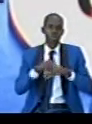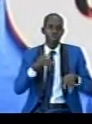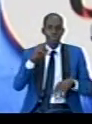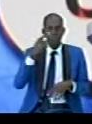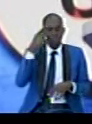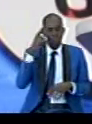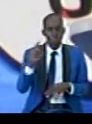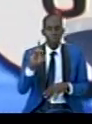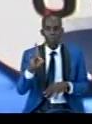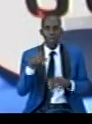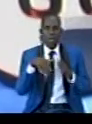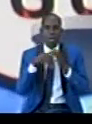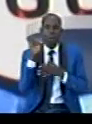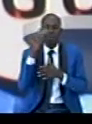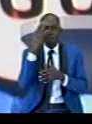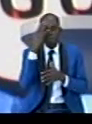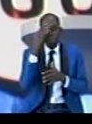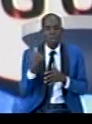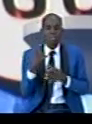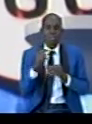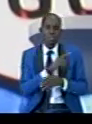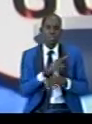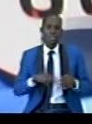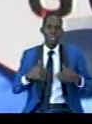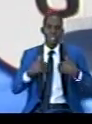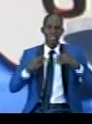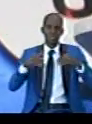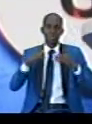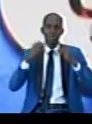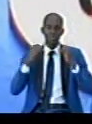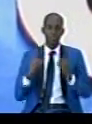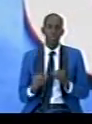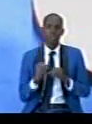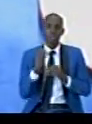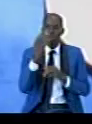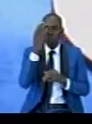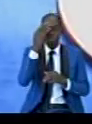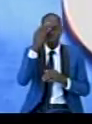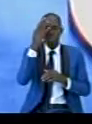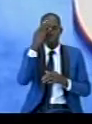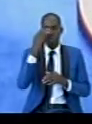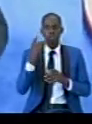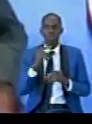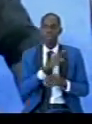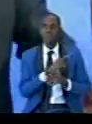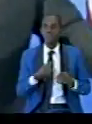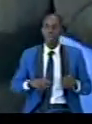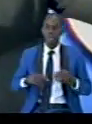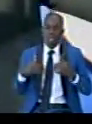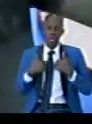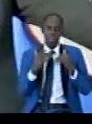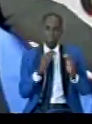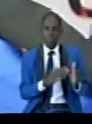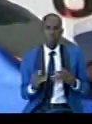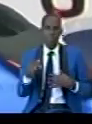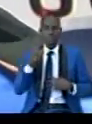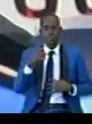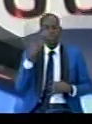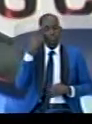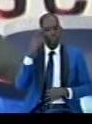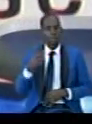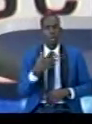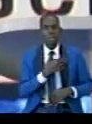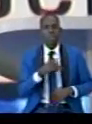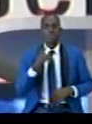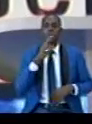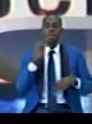identify what the Lord has strengthened you for. You identify what the Lord has prepared you for, and you are able to